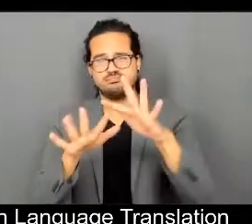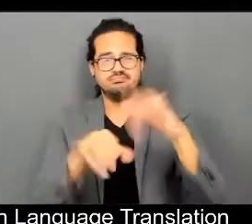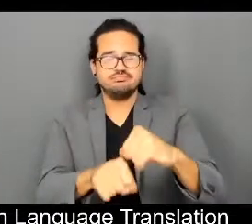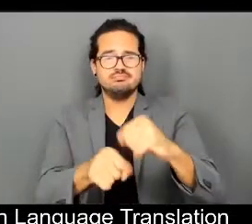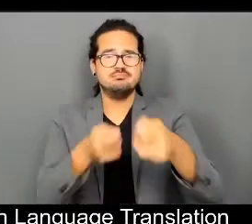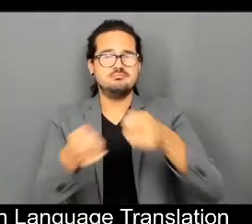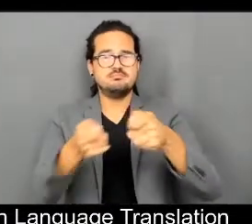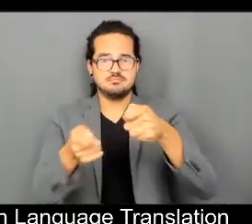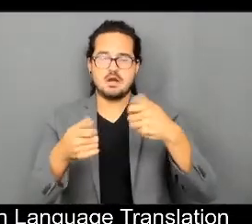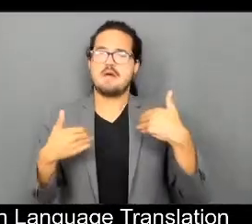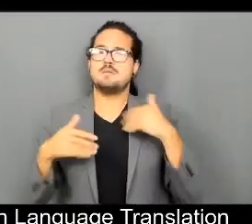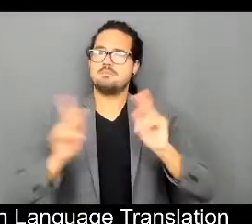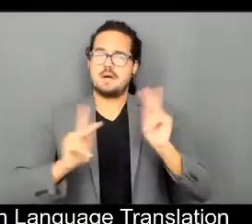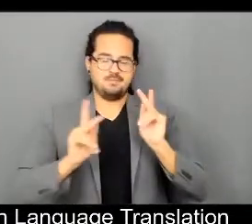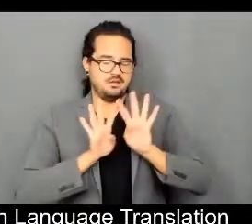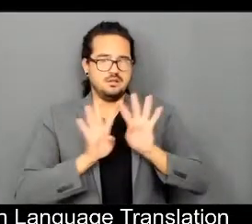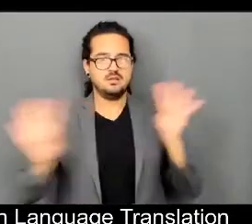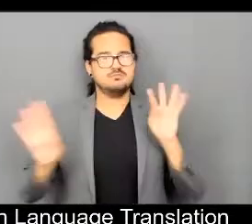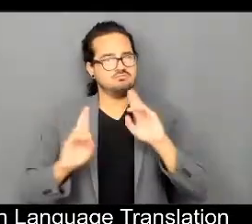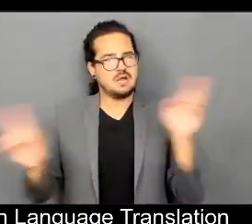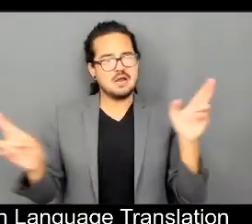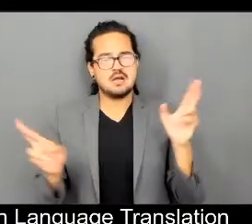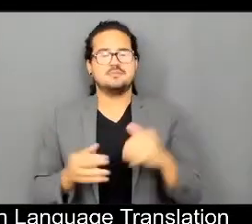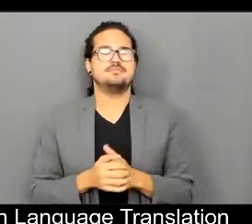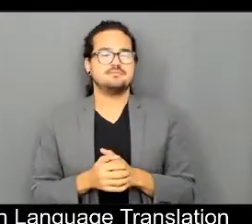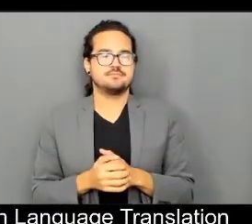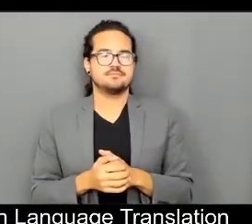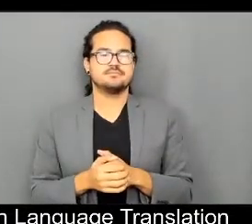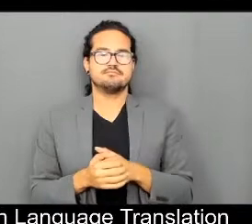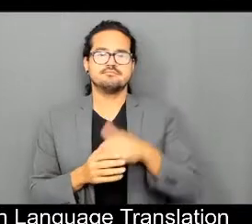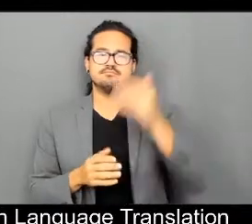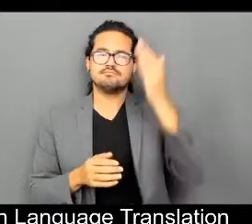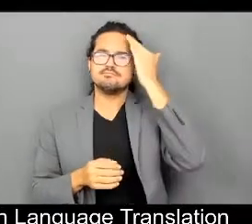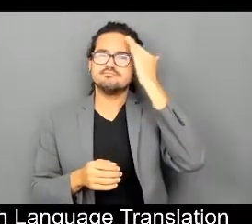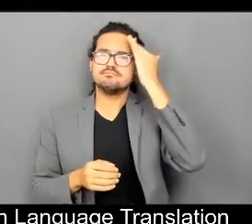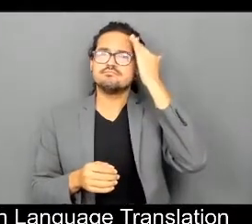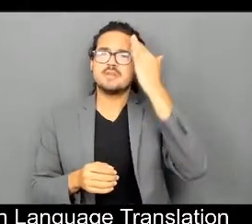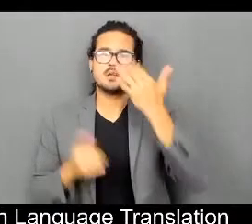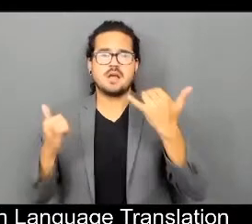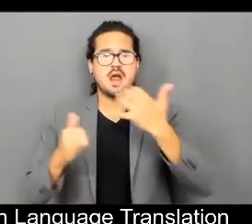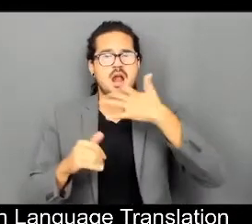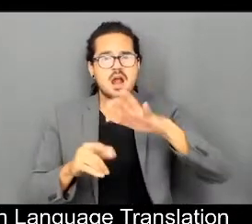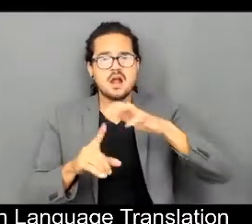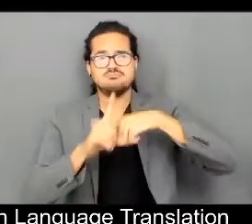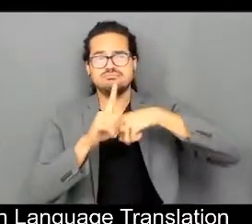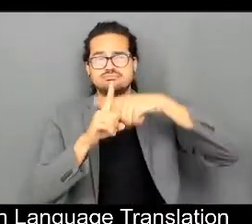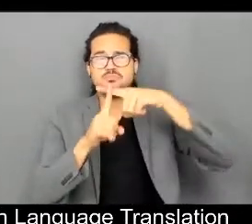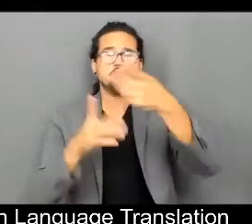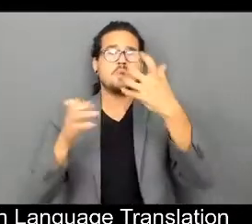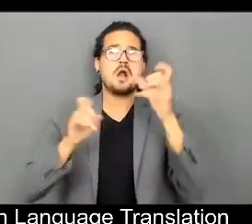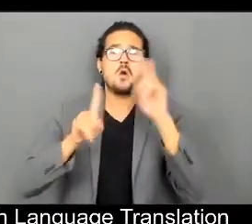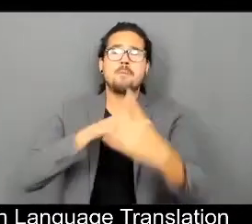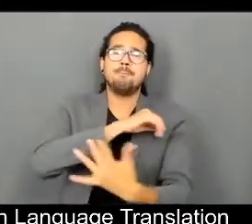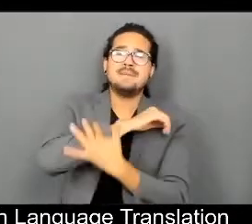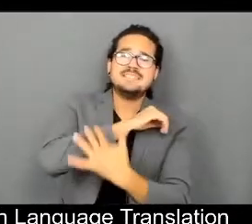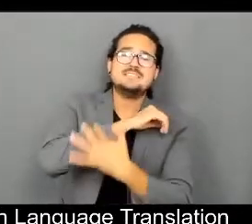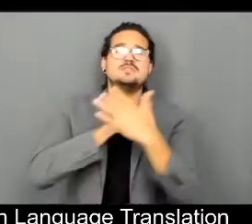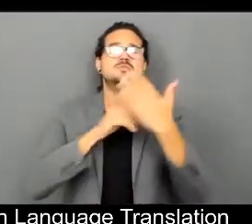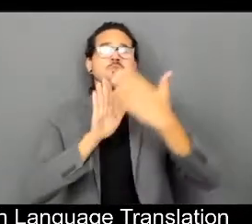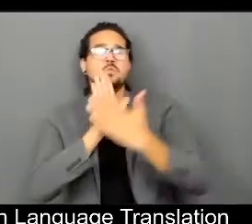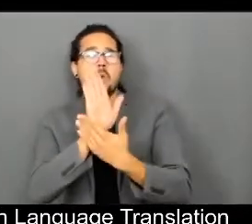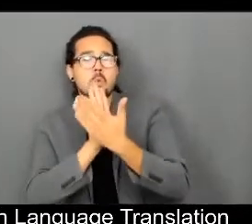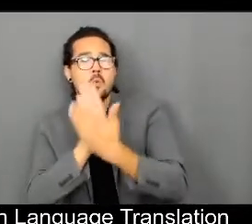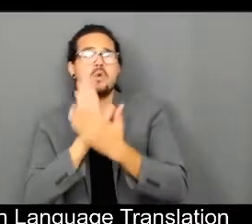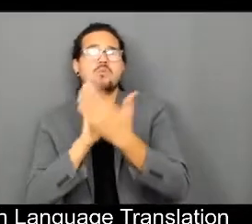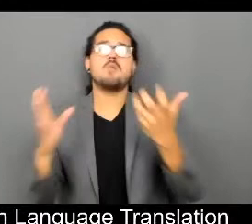enough out there to deal with this fire that we don't need additional car accidents and water rescues and all the other things that usually take up our holiday weekends. So